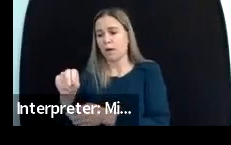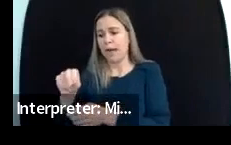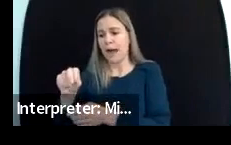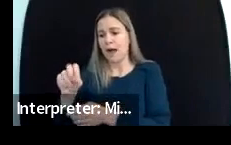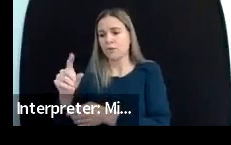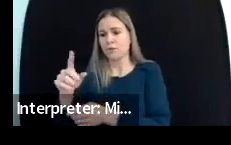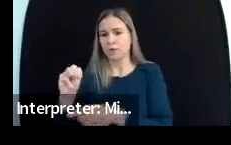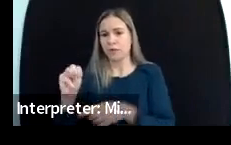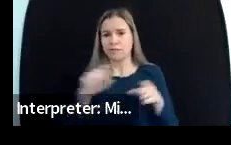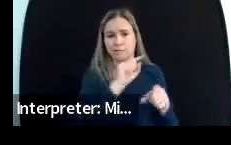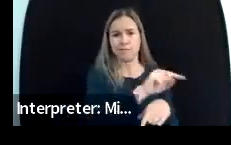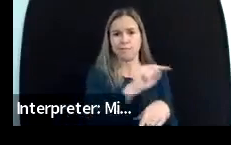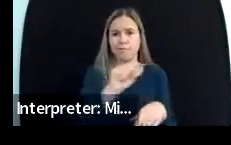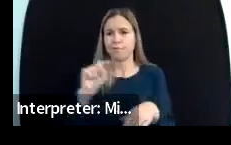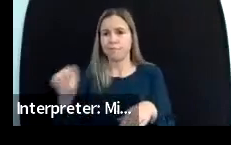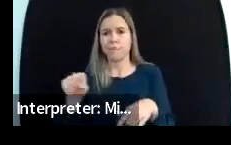Where are you?